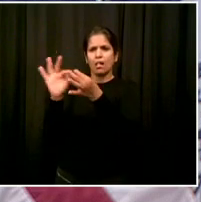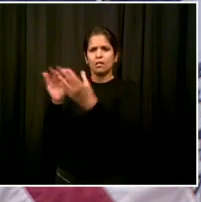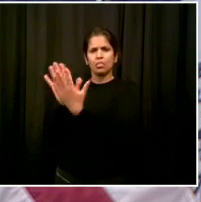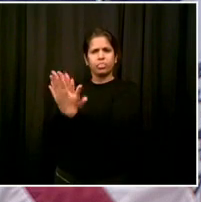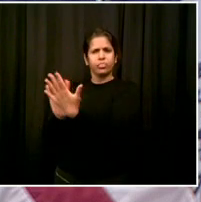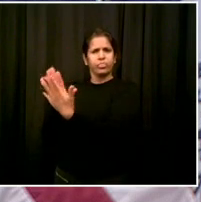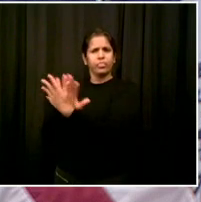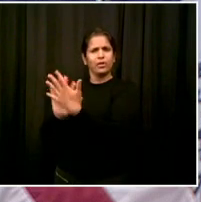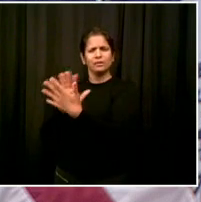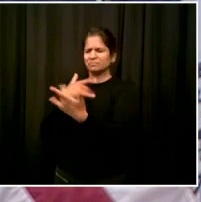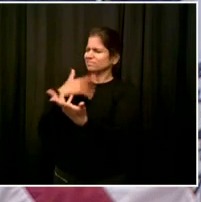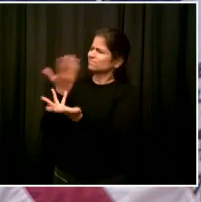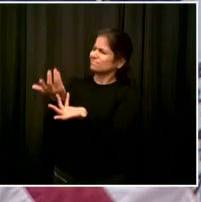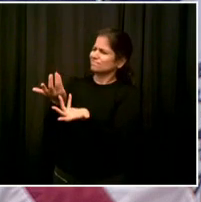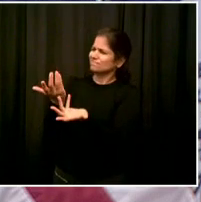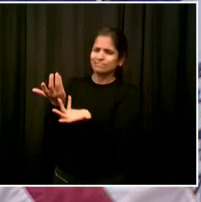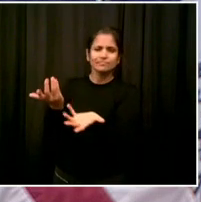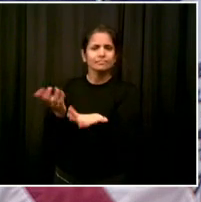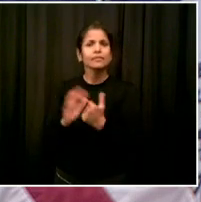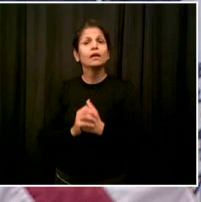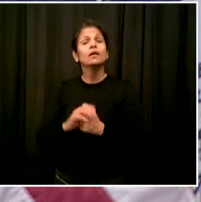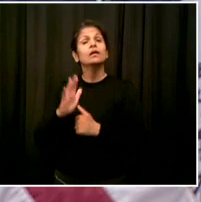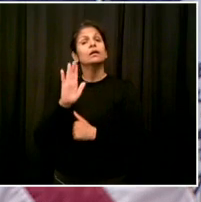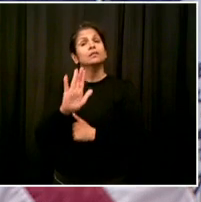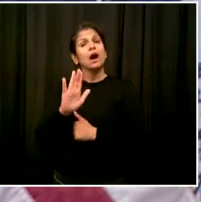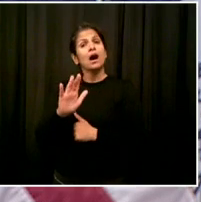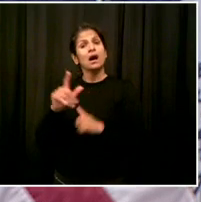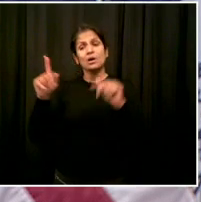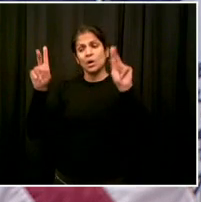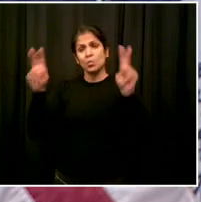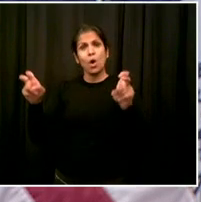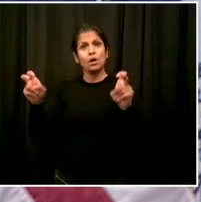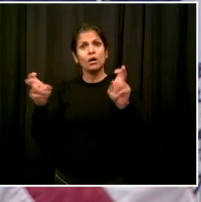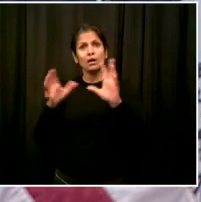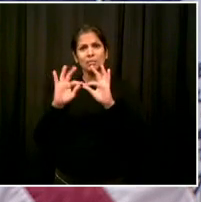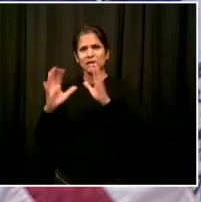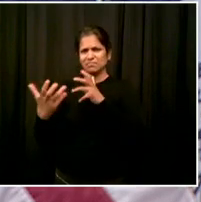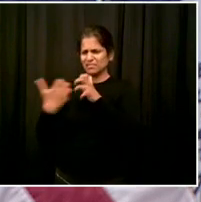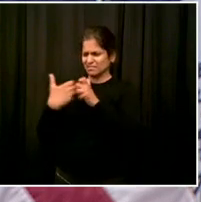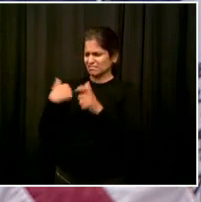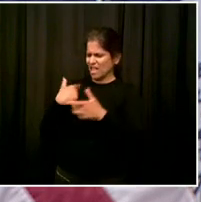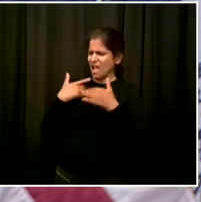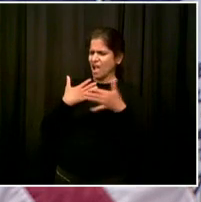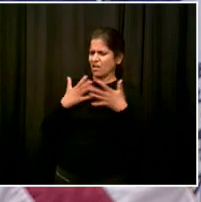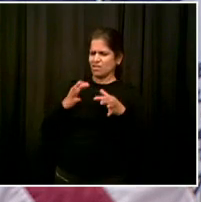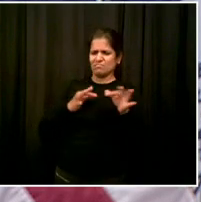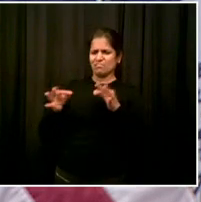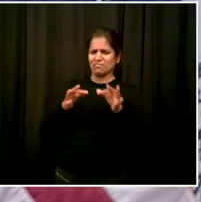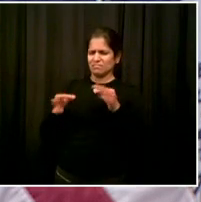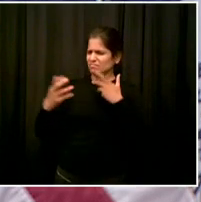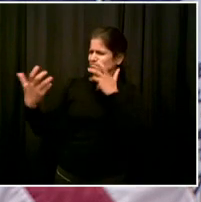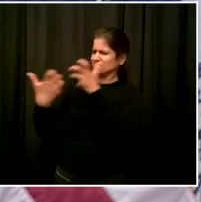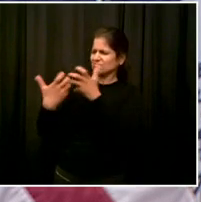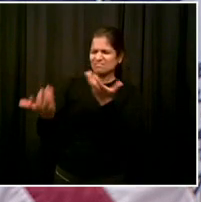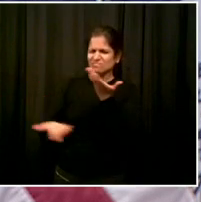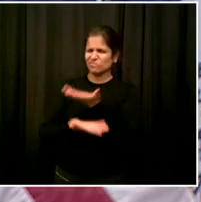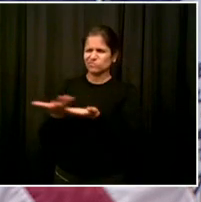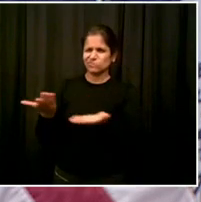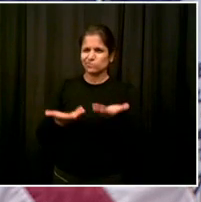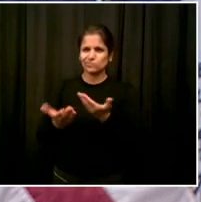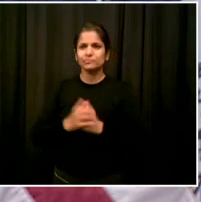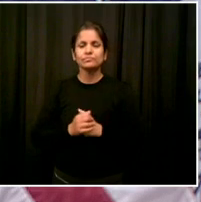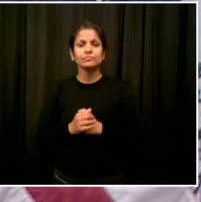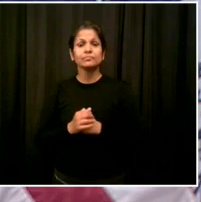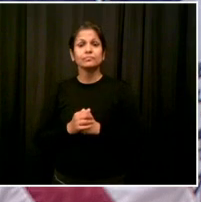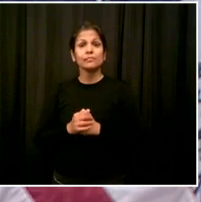said is not consistent with what I said, with all due respect. What I said was, we have a situation where if anything